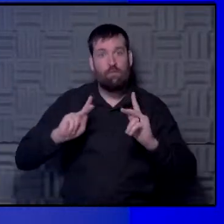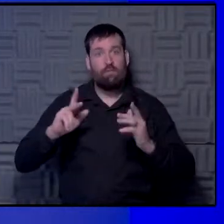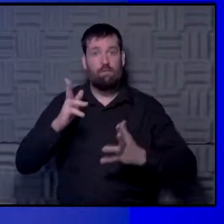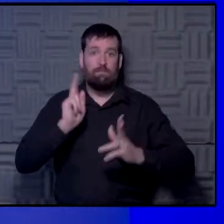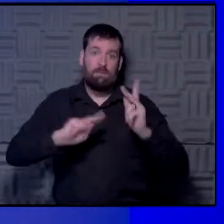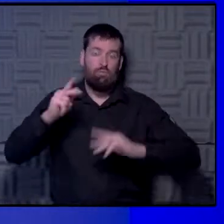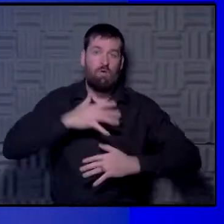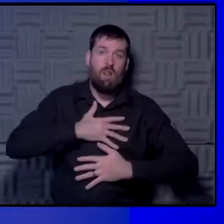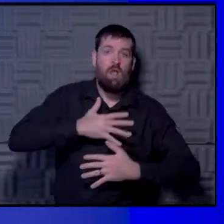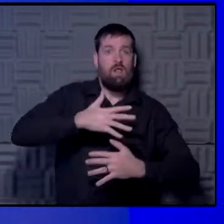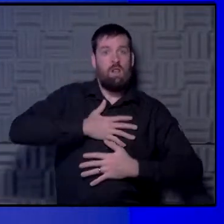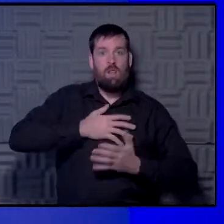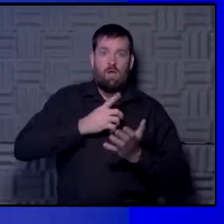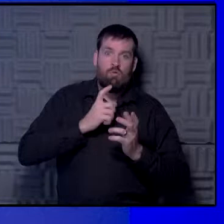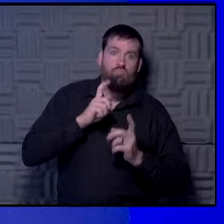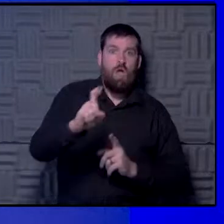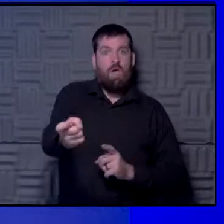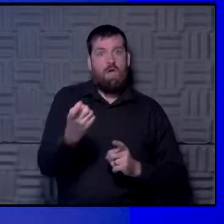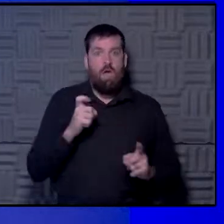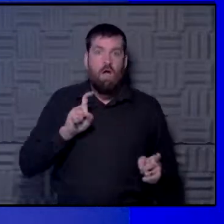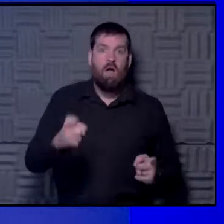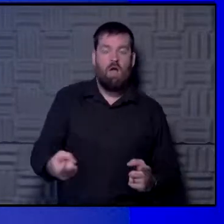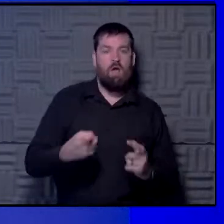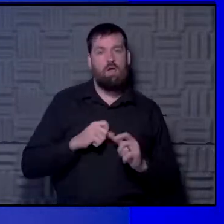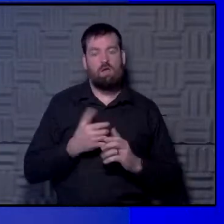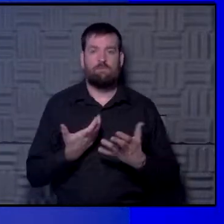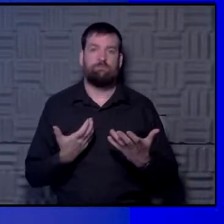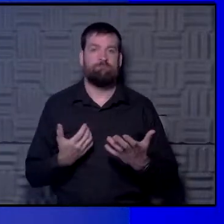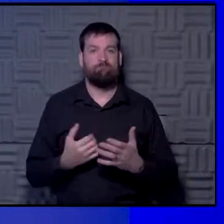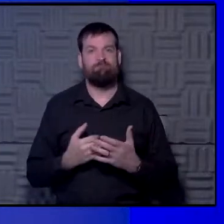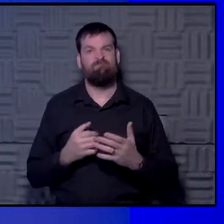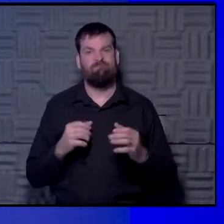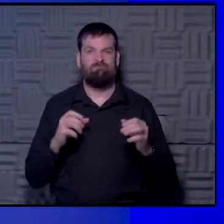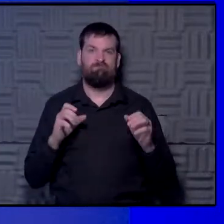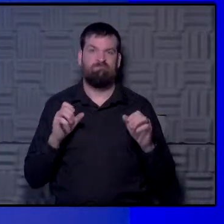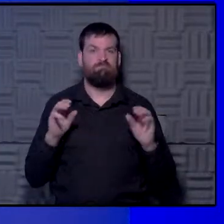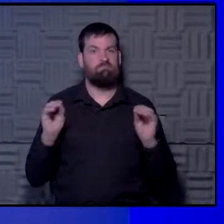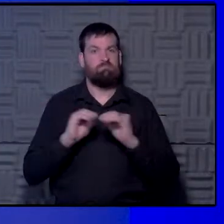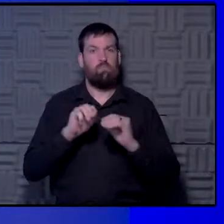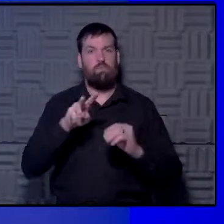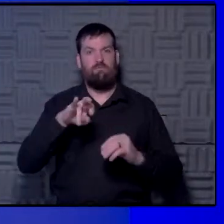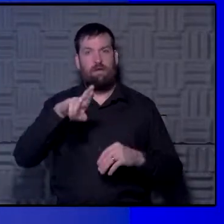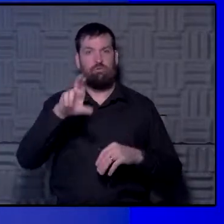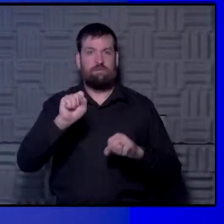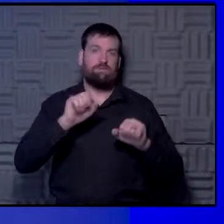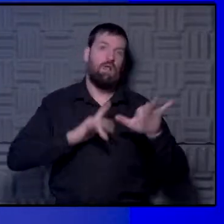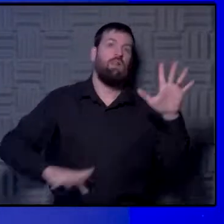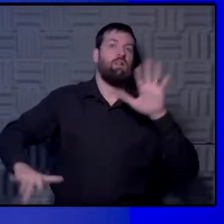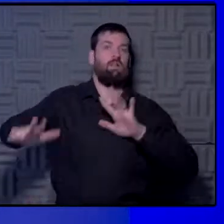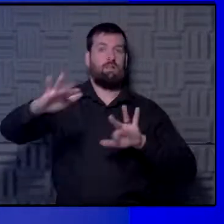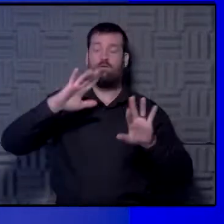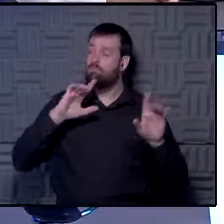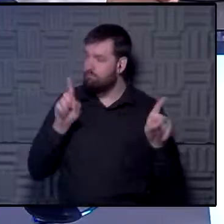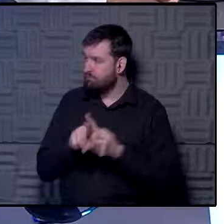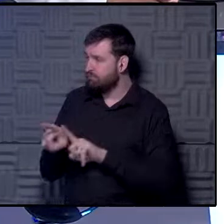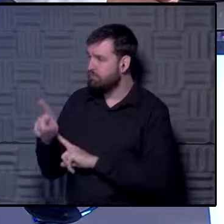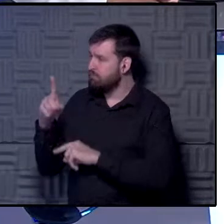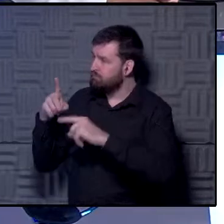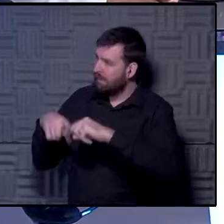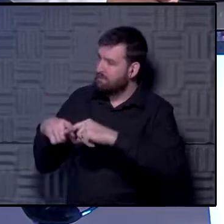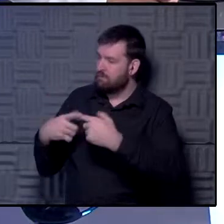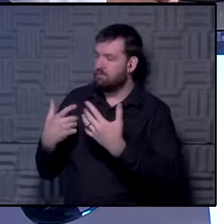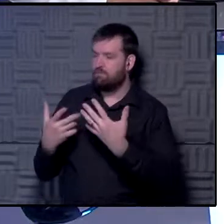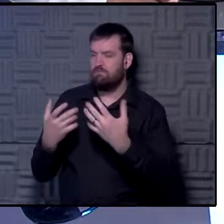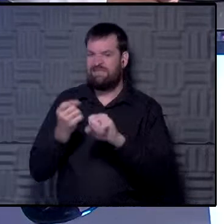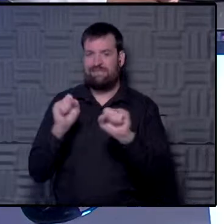breathing hard, they're running, they're exerting themselves. That can just put more virus into the environment. And I think a lot of it depends on what are the